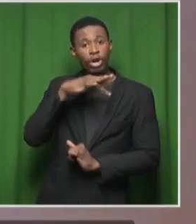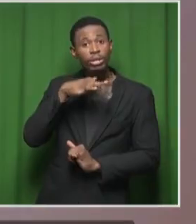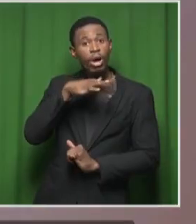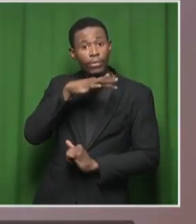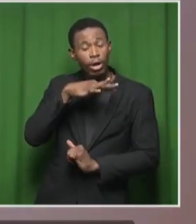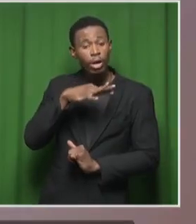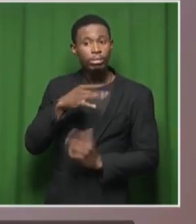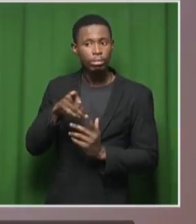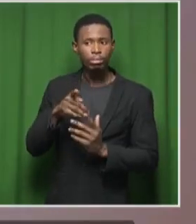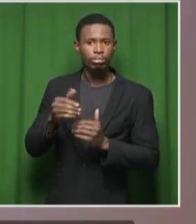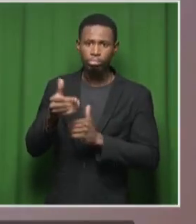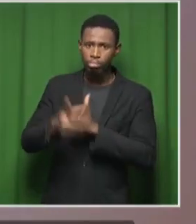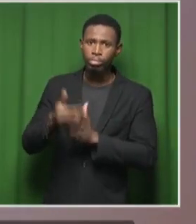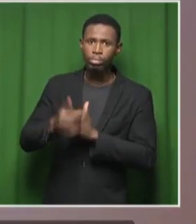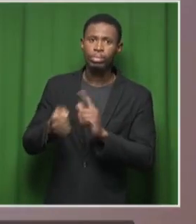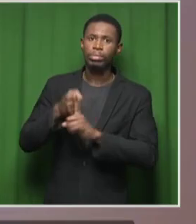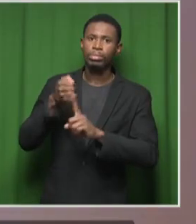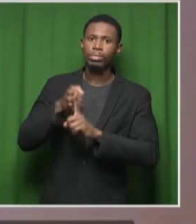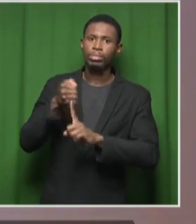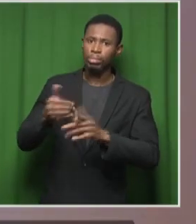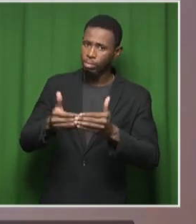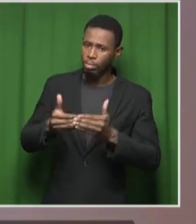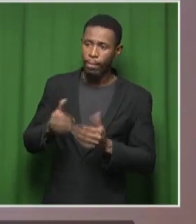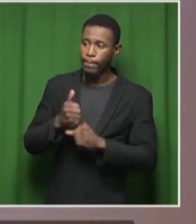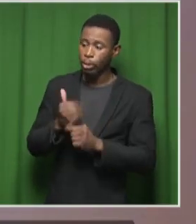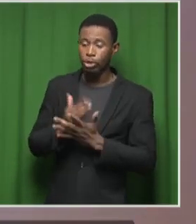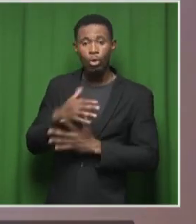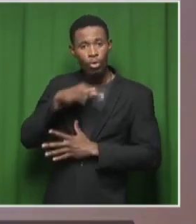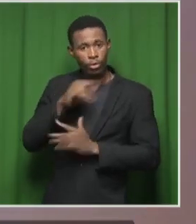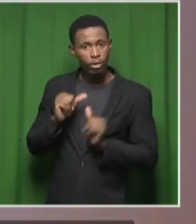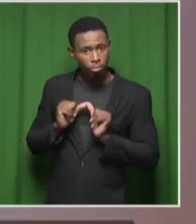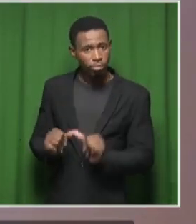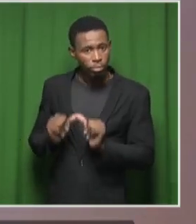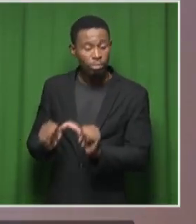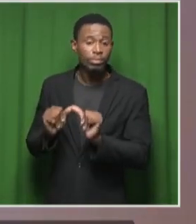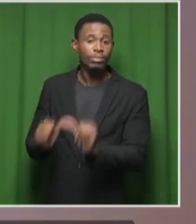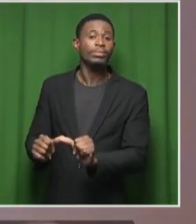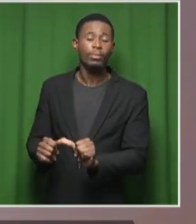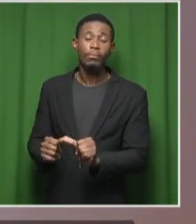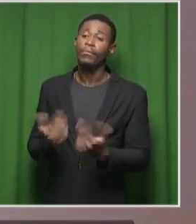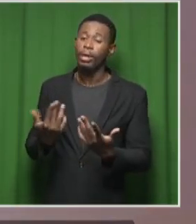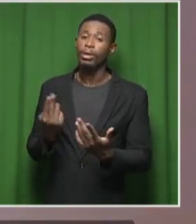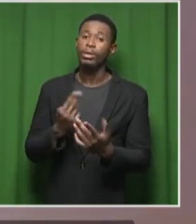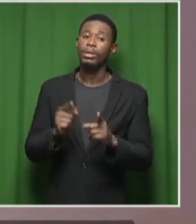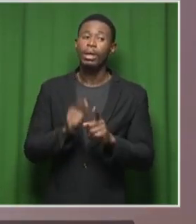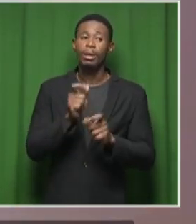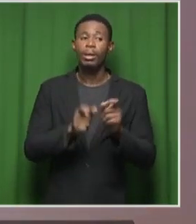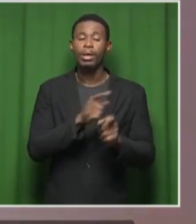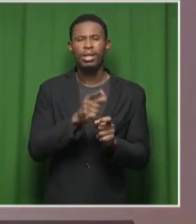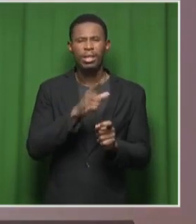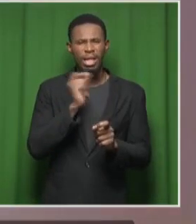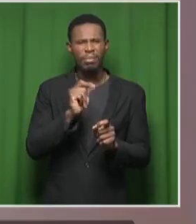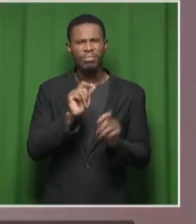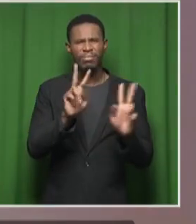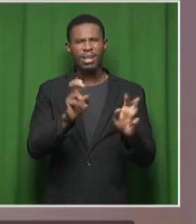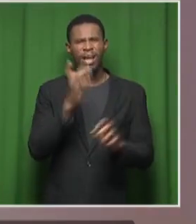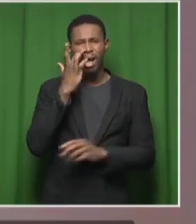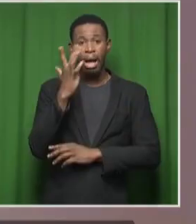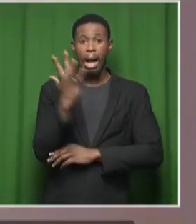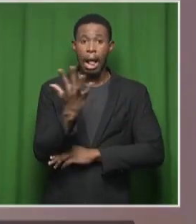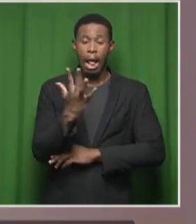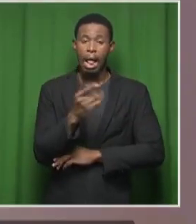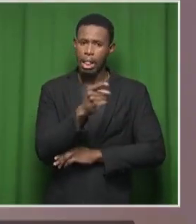it. And what I found out from this documentary is that even the people we call coloured, and many of them are the Sun descendants,